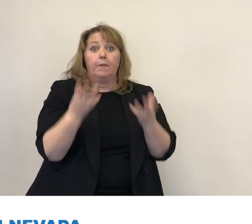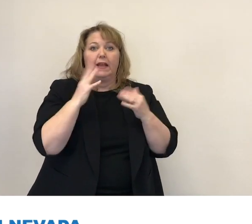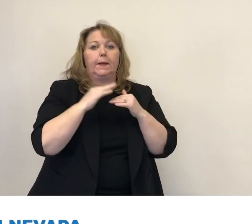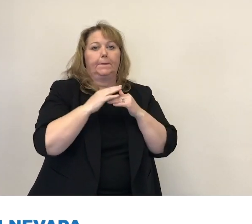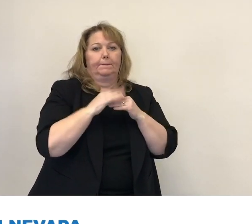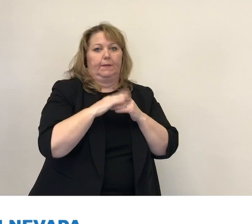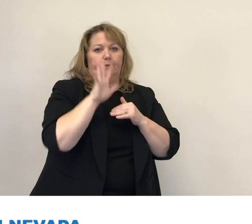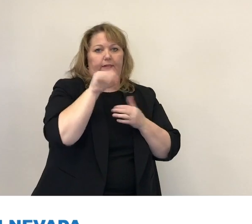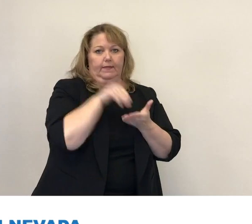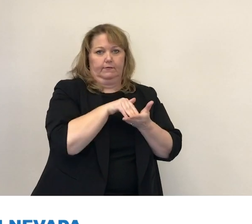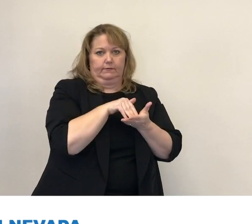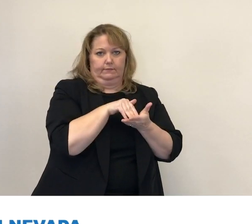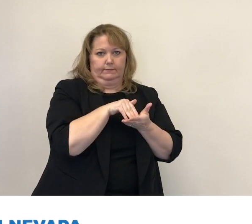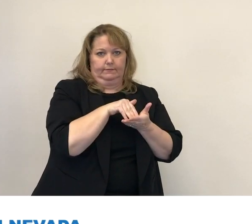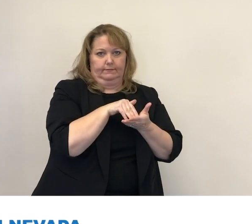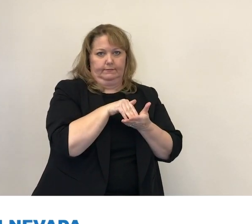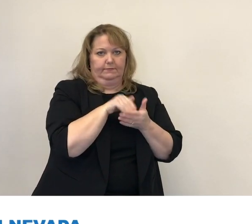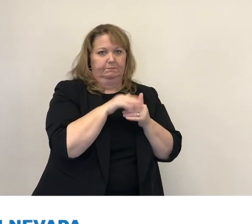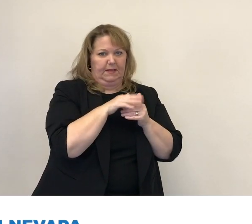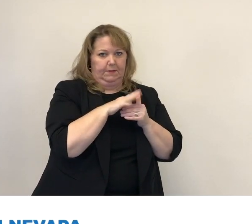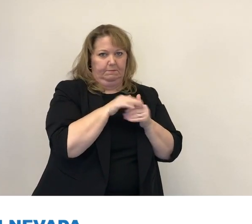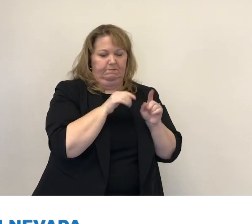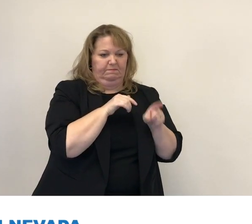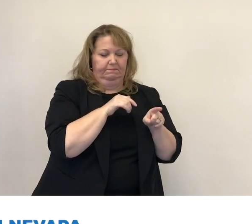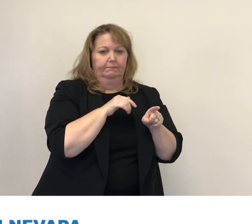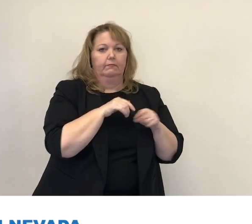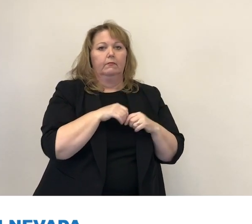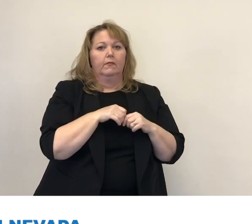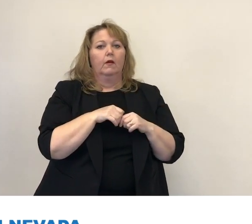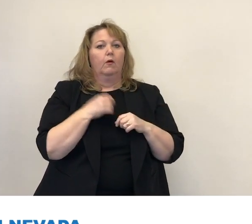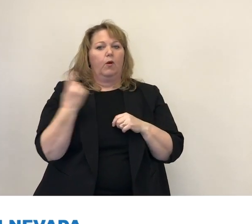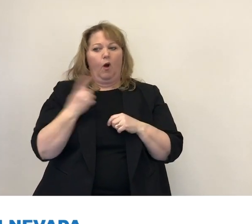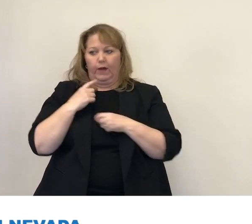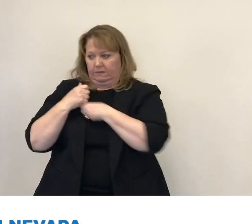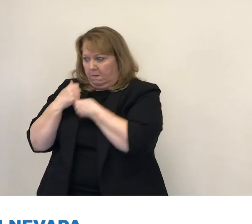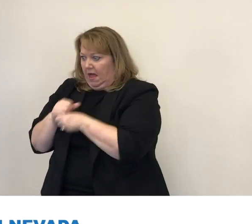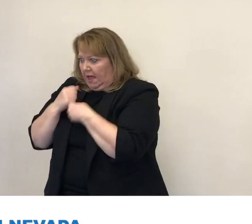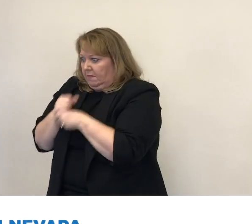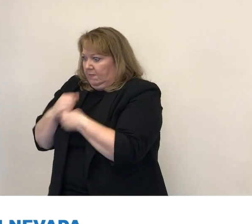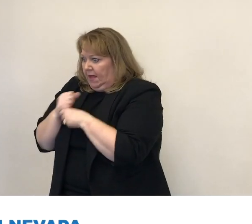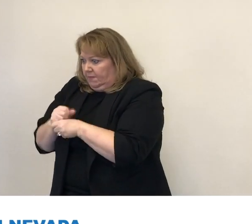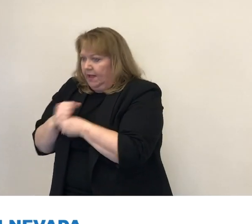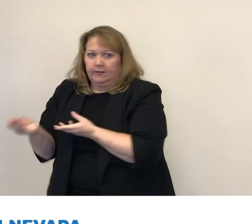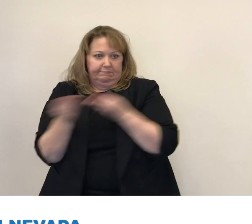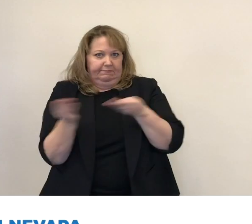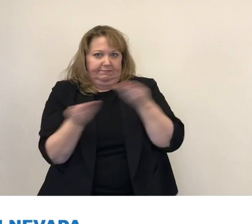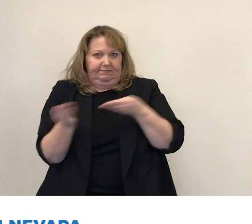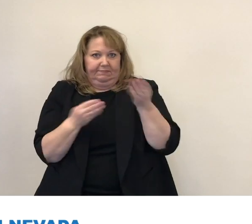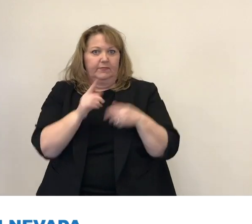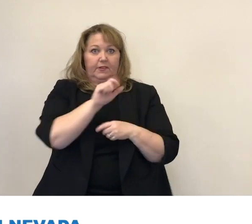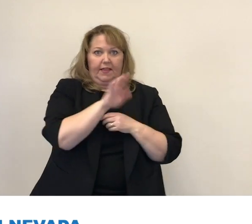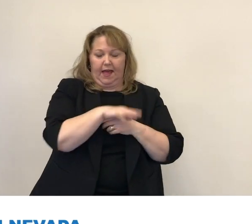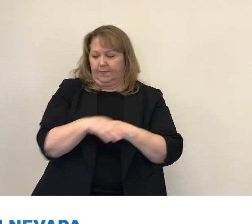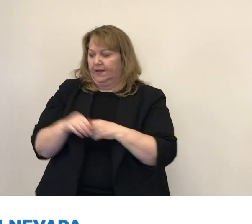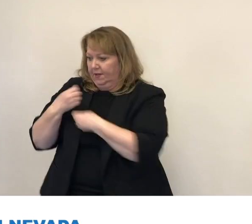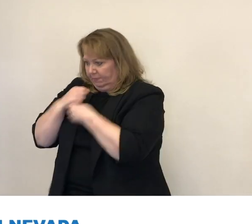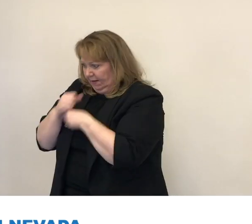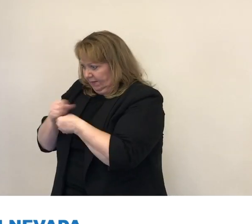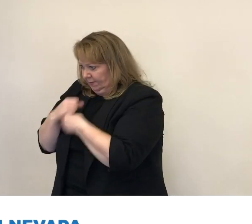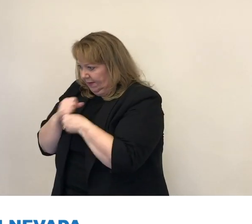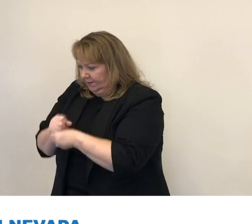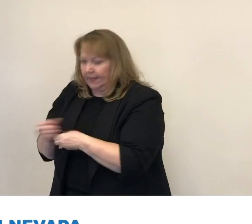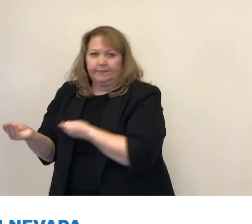on the other slide, here in Nevada, we're able to stay in the testing business in perpetuity, as far as we can see right now. And at the